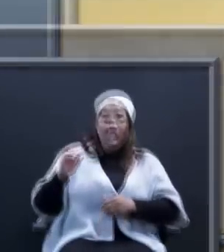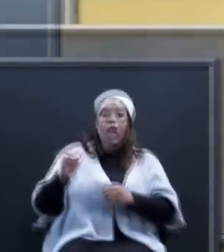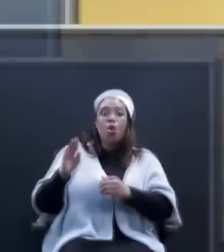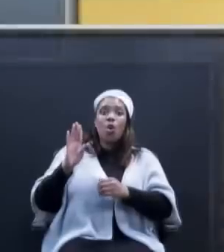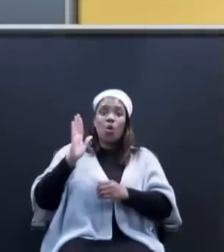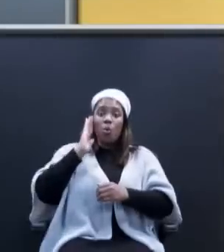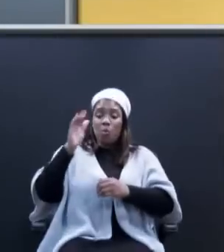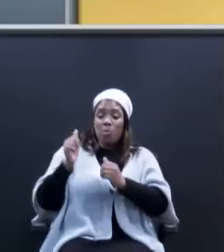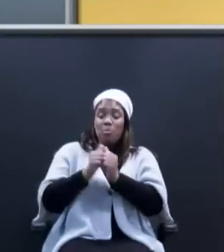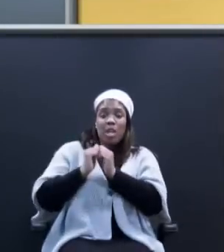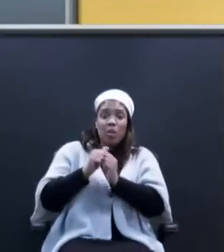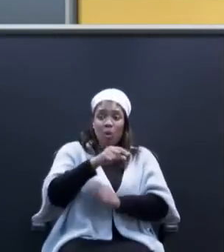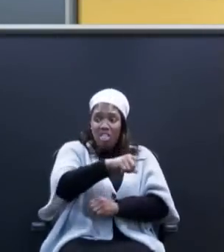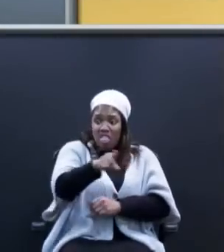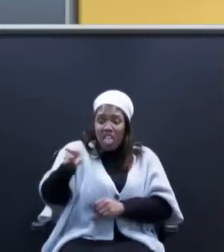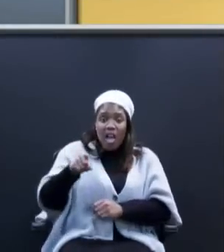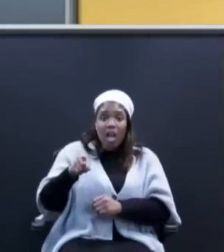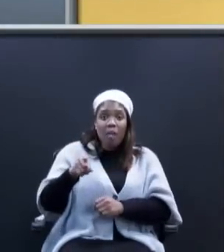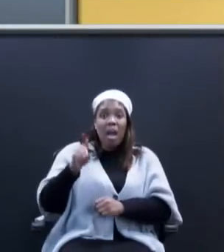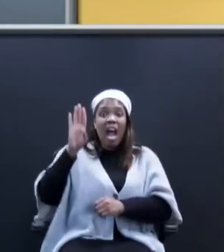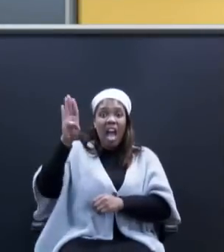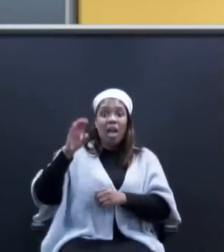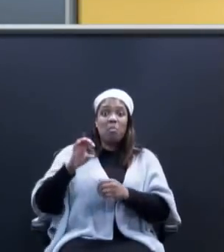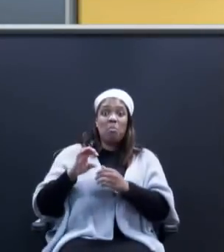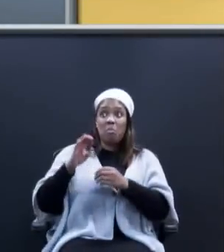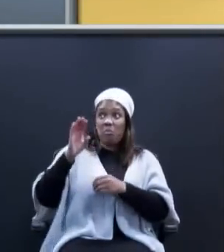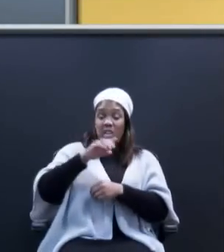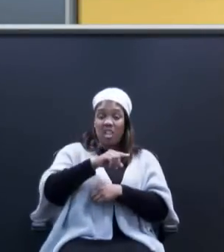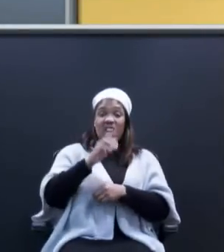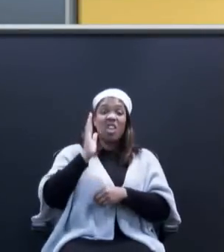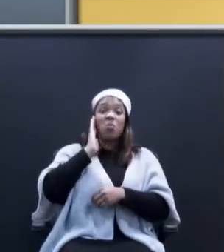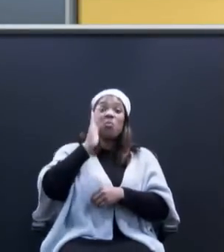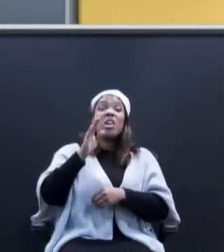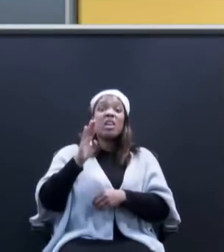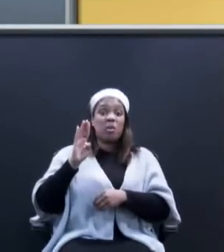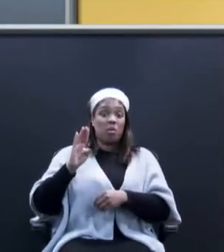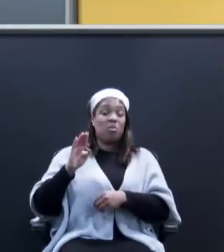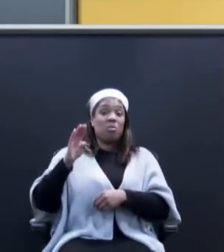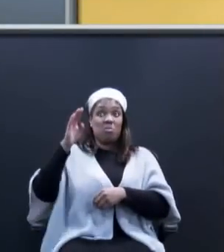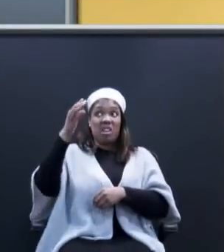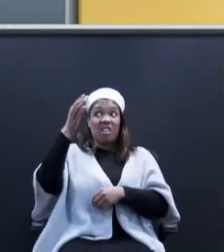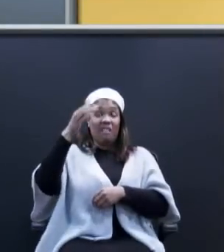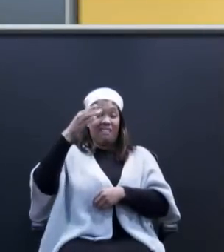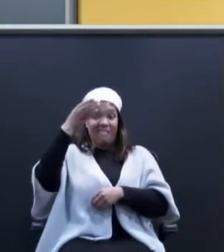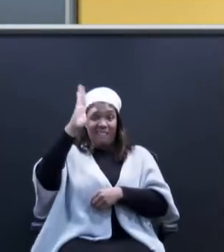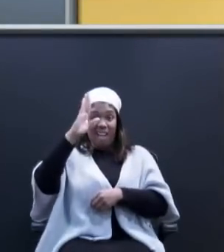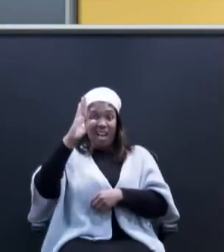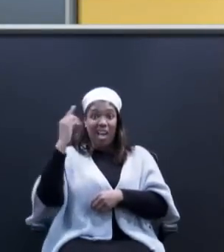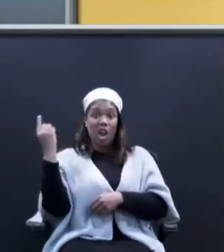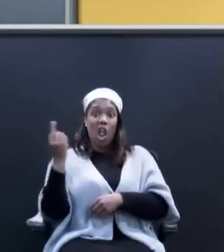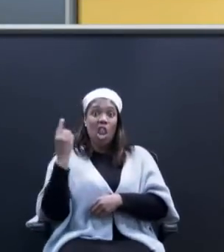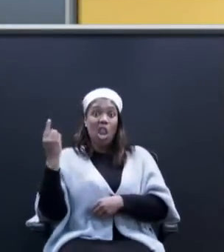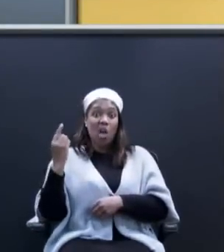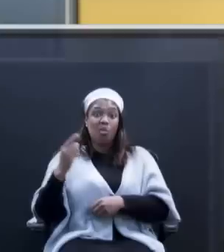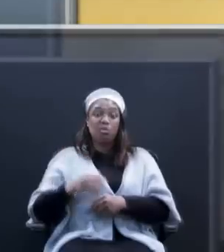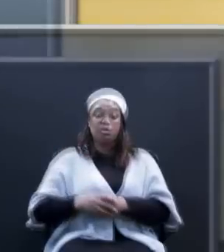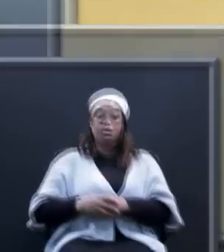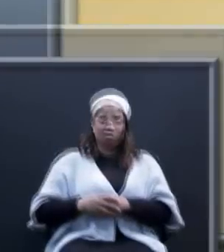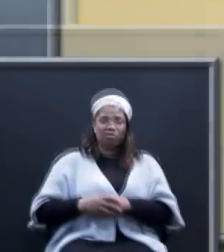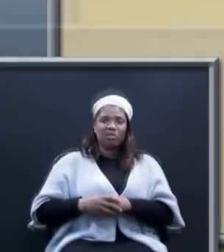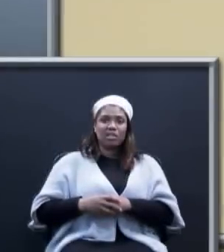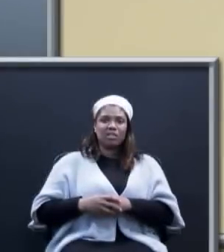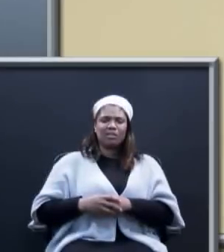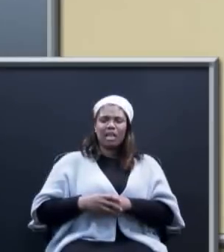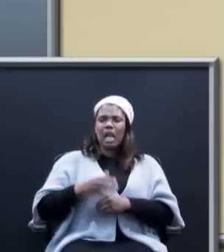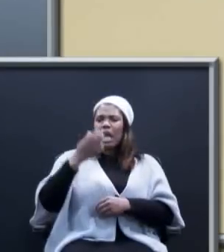many mansions that's coming down. And he's going to come to be among us. We ain't going there to be with him. He don't want to stay in heaven. Go ahead and read. And God